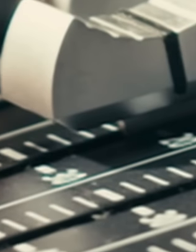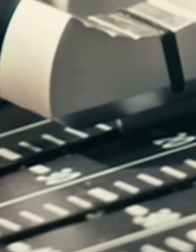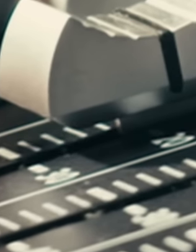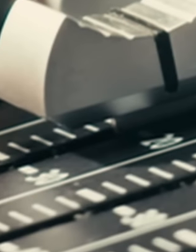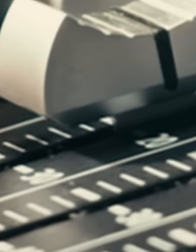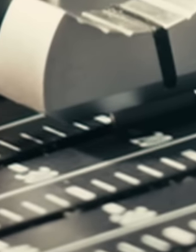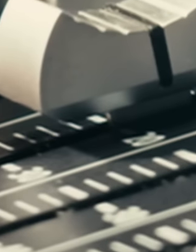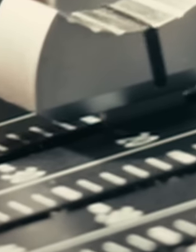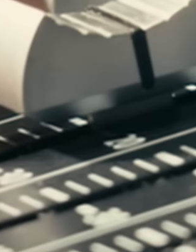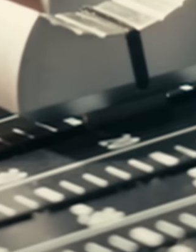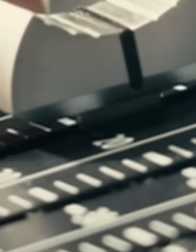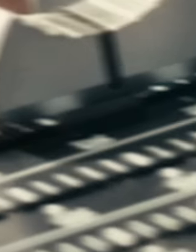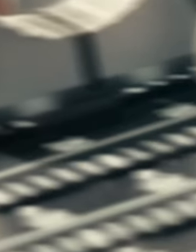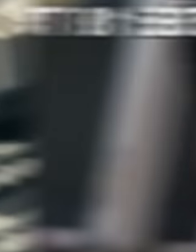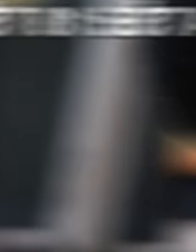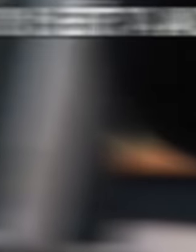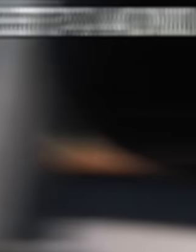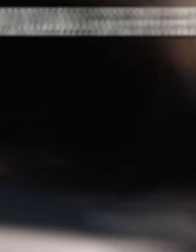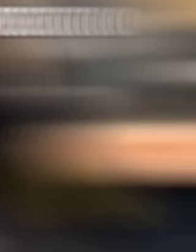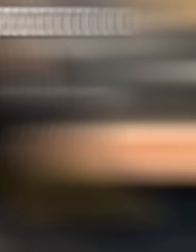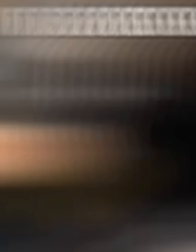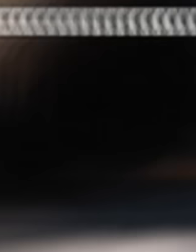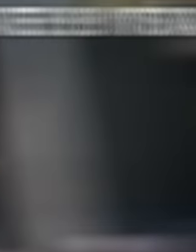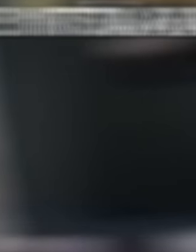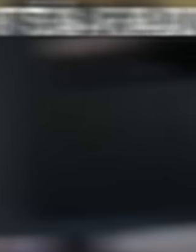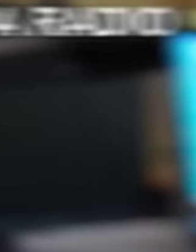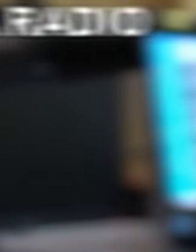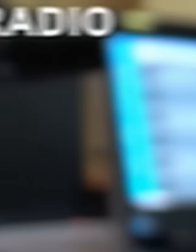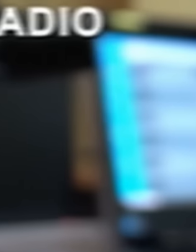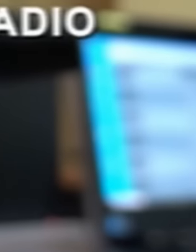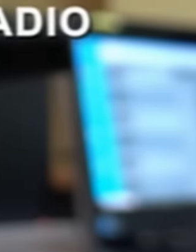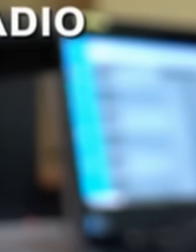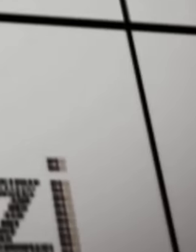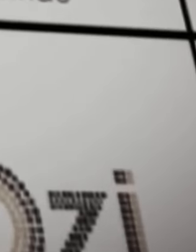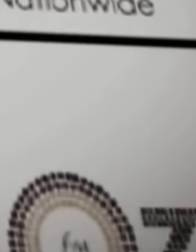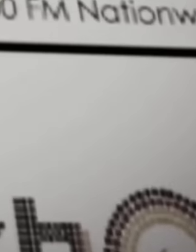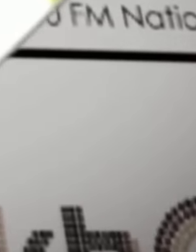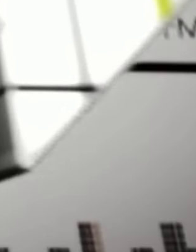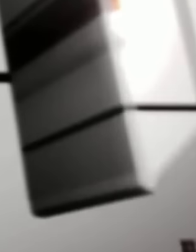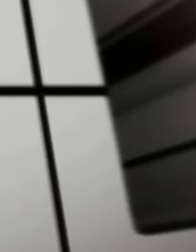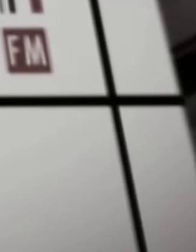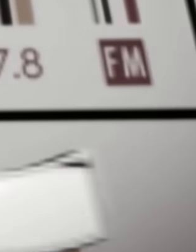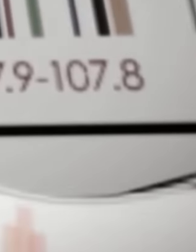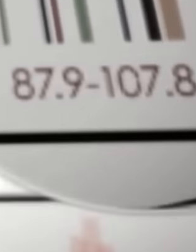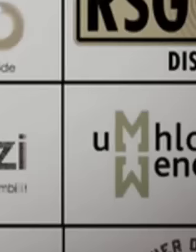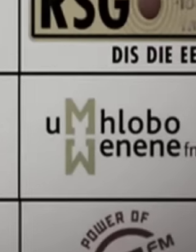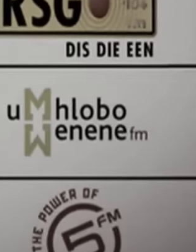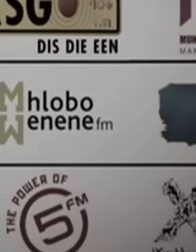ditiragalo tše diteišeneng tša seyalemoya tša SABC tše 18.